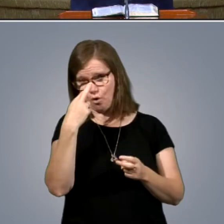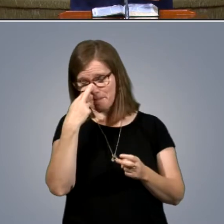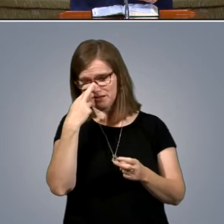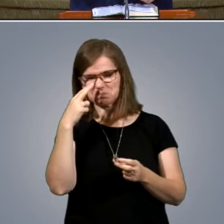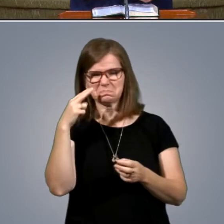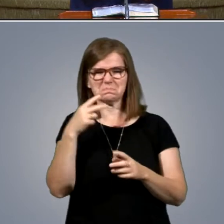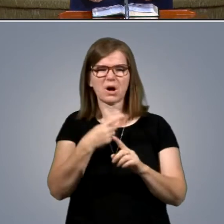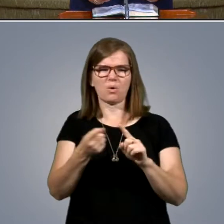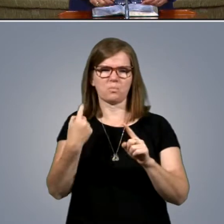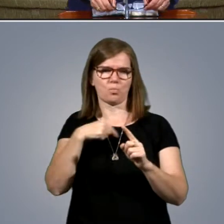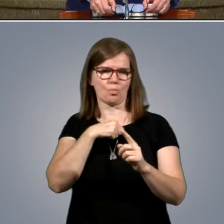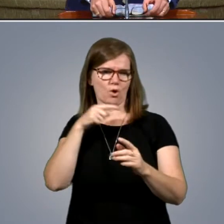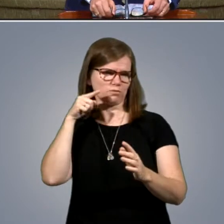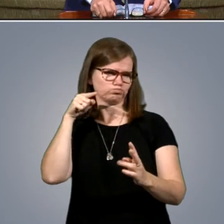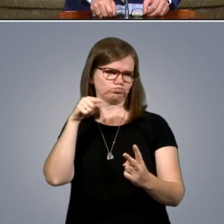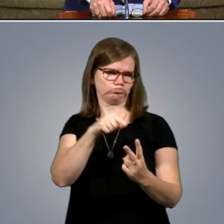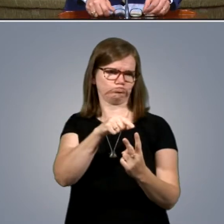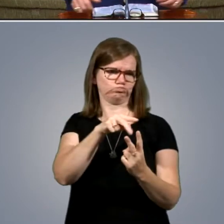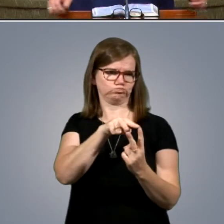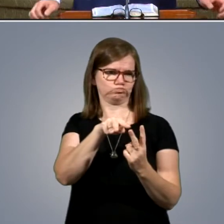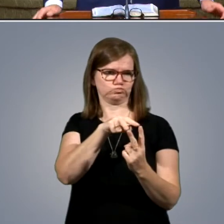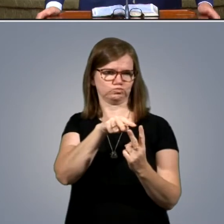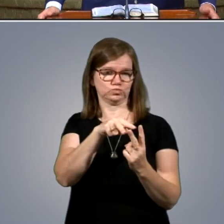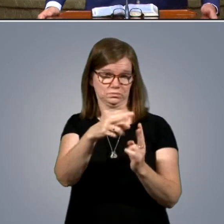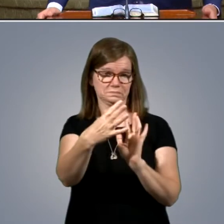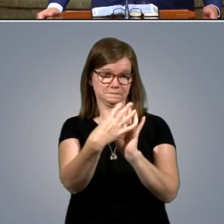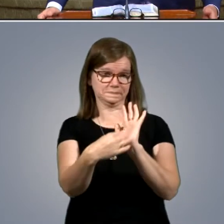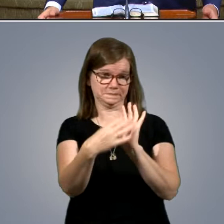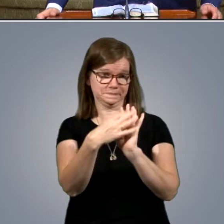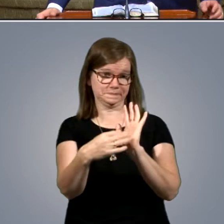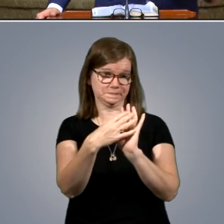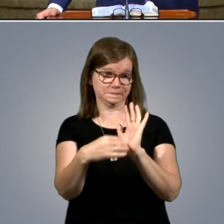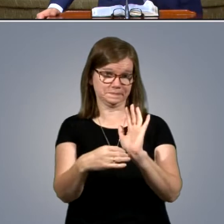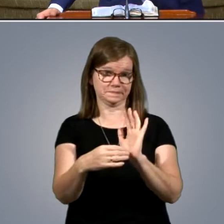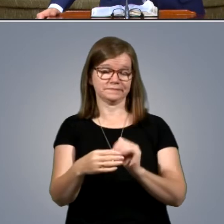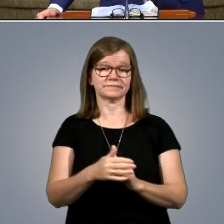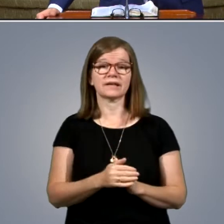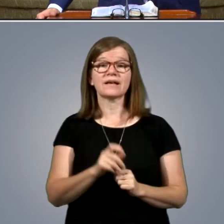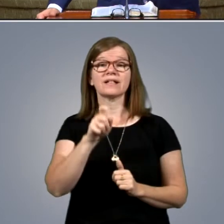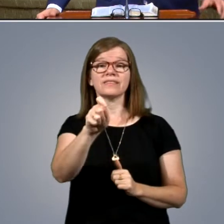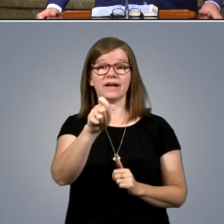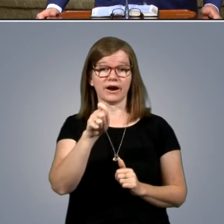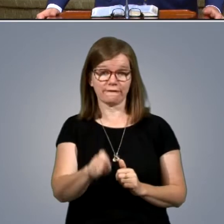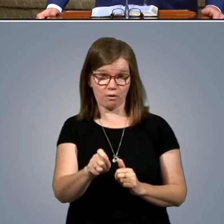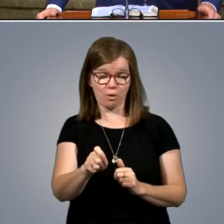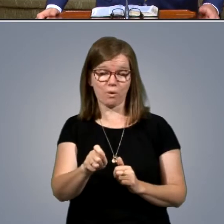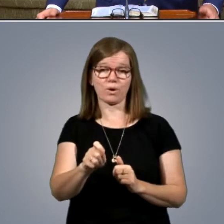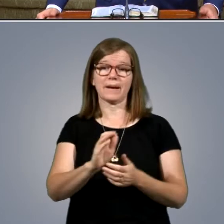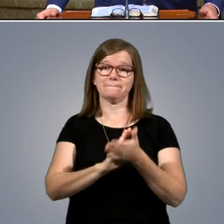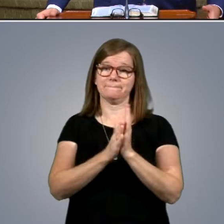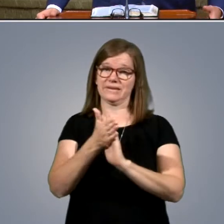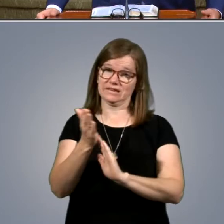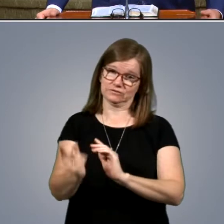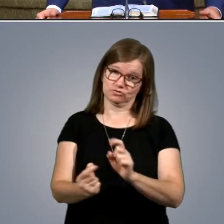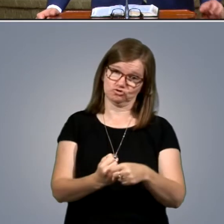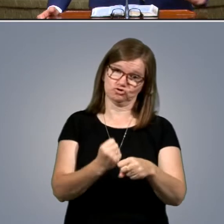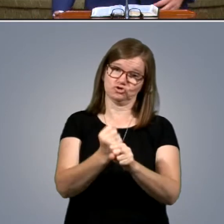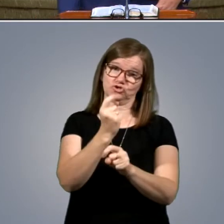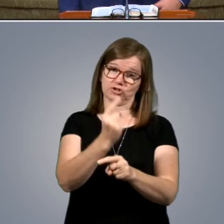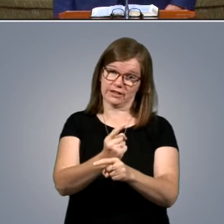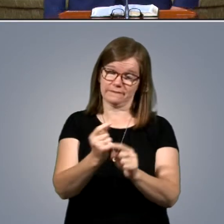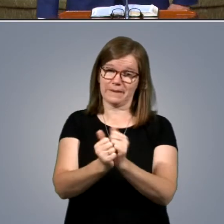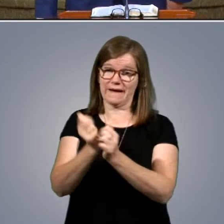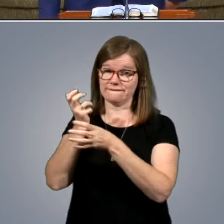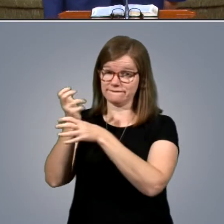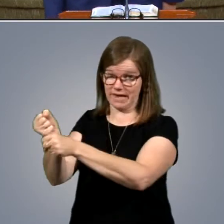look at two verses here specifically. Read them out loud with me, would you please? Therefore, being justified by faith, we